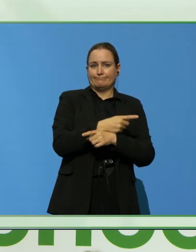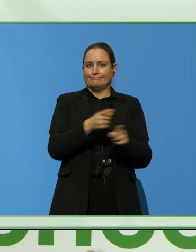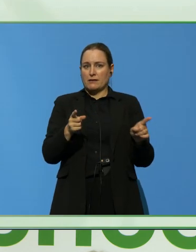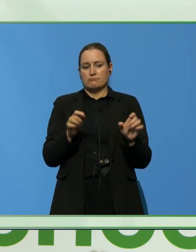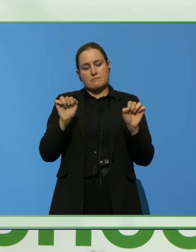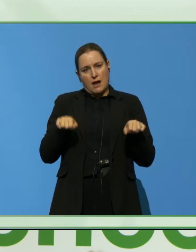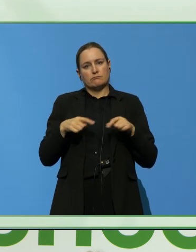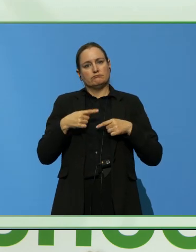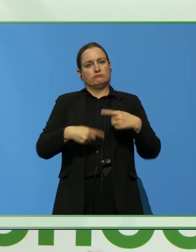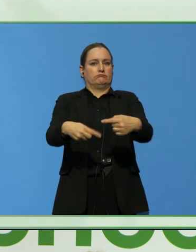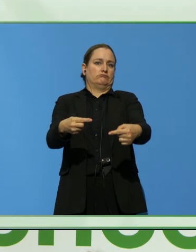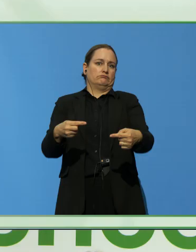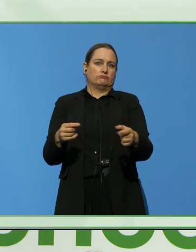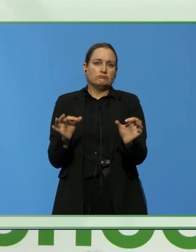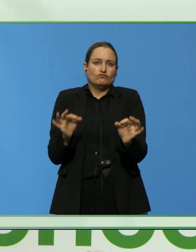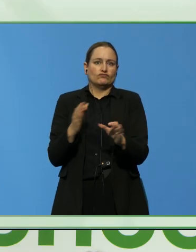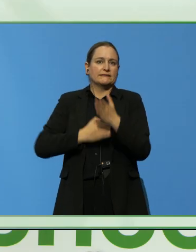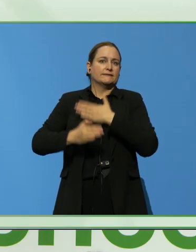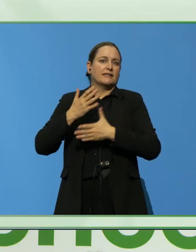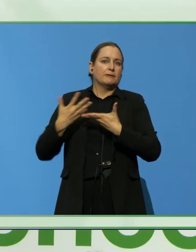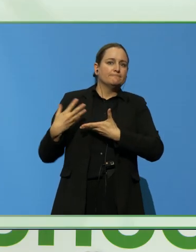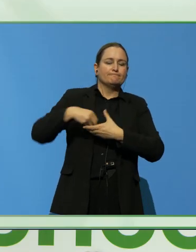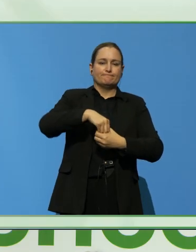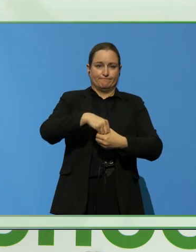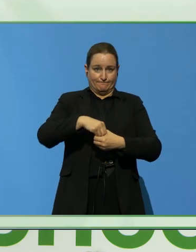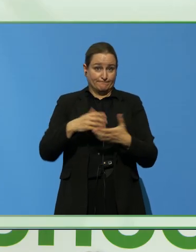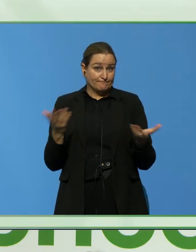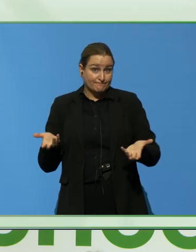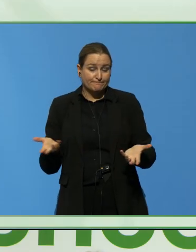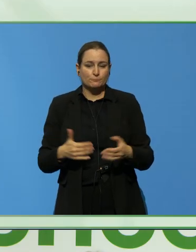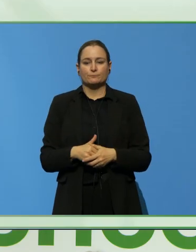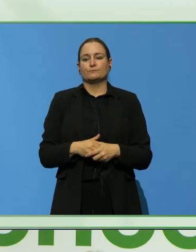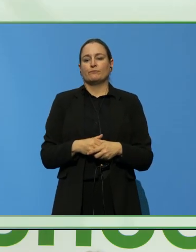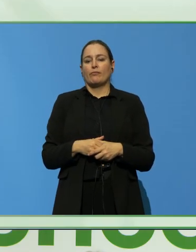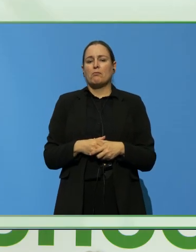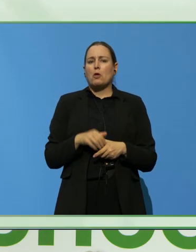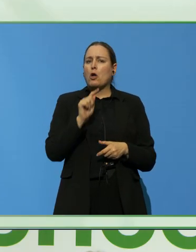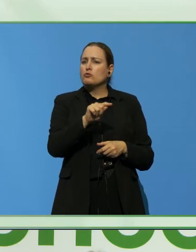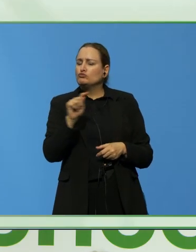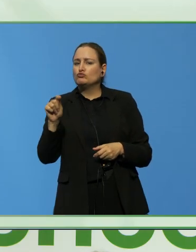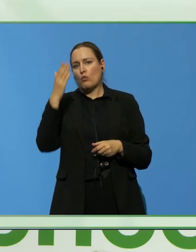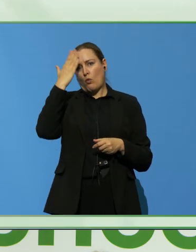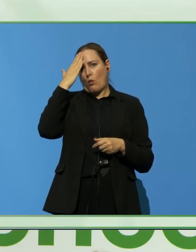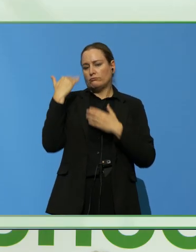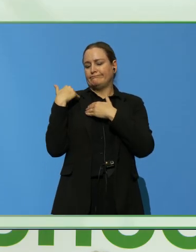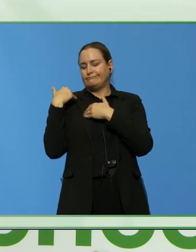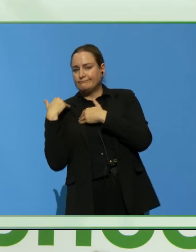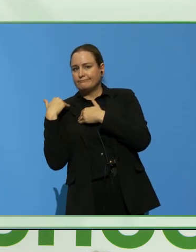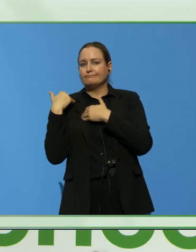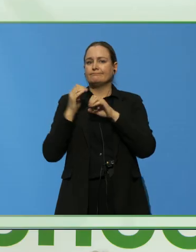thank you. And as well, to make sure that accountability is ensured